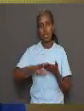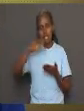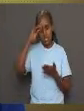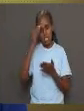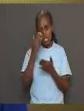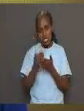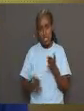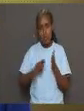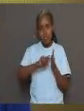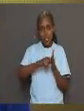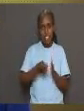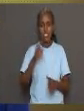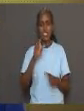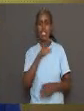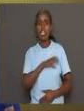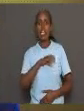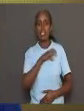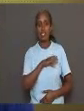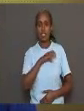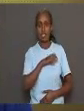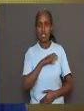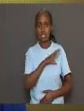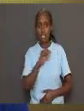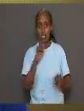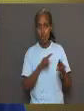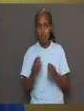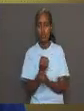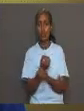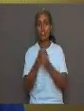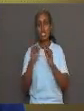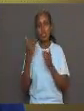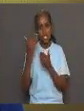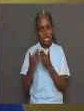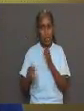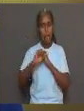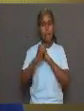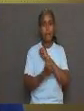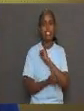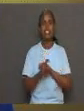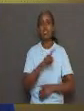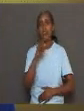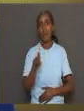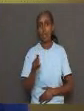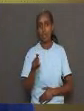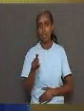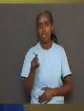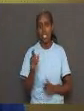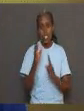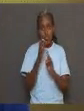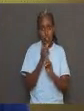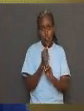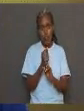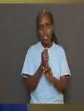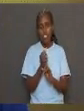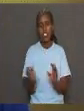of their key characteristics and also solved some basic problems involving